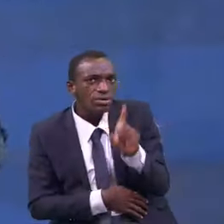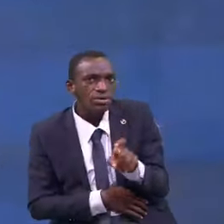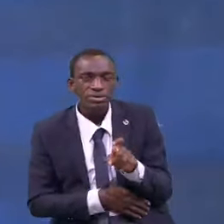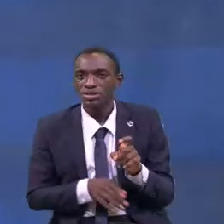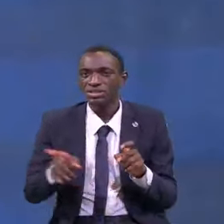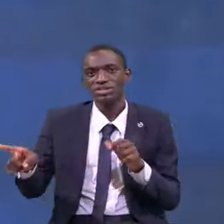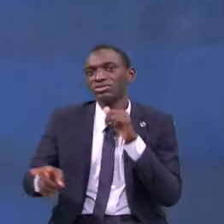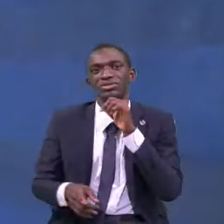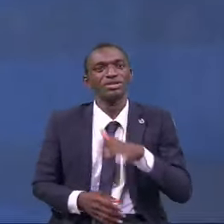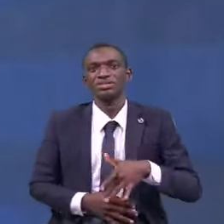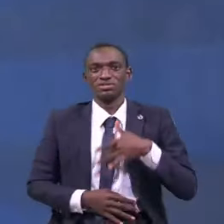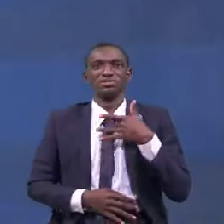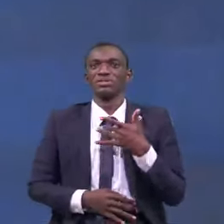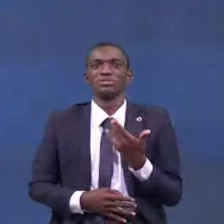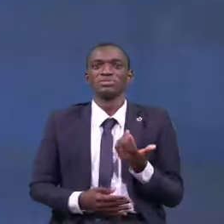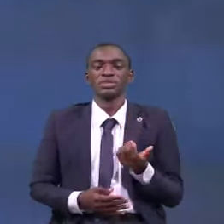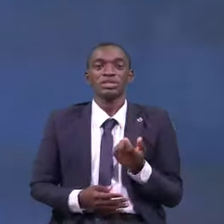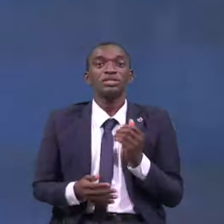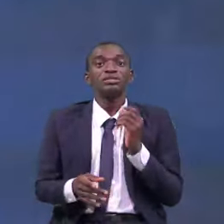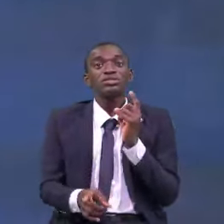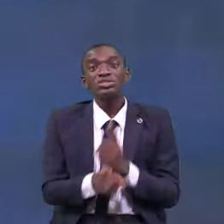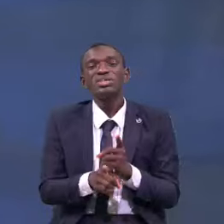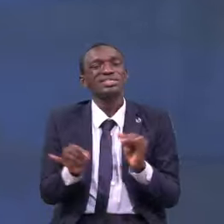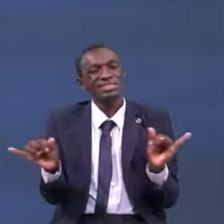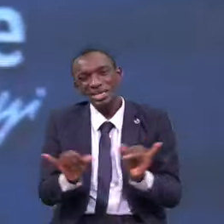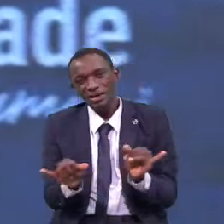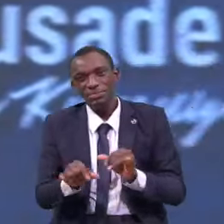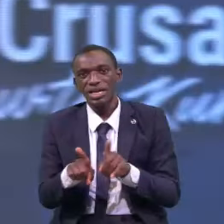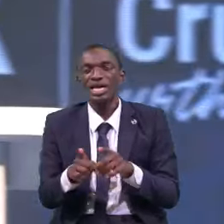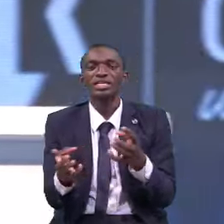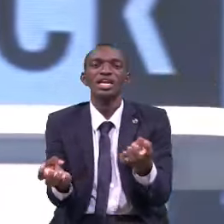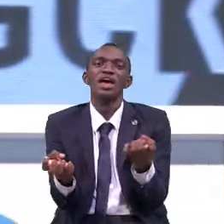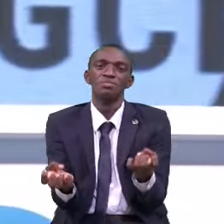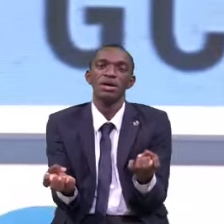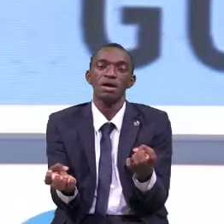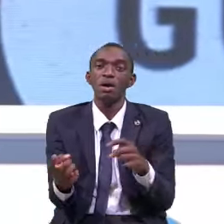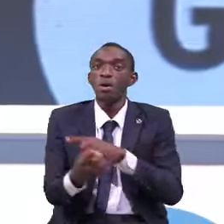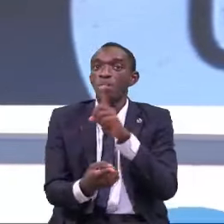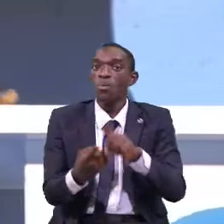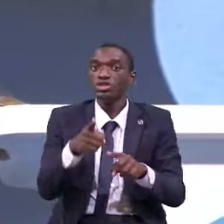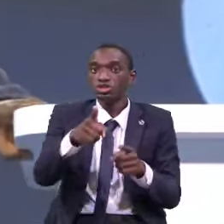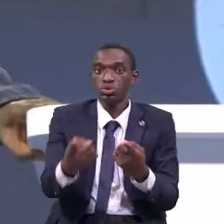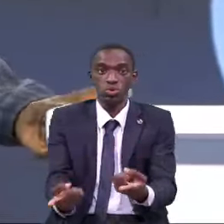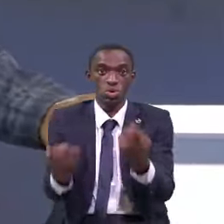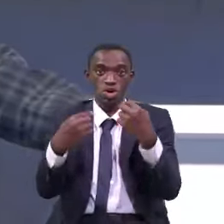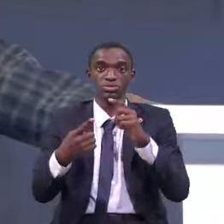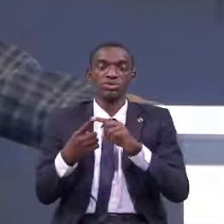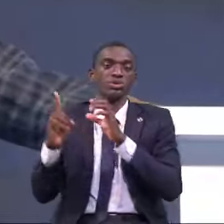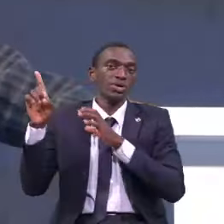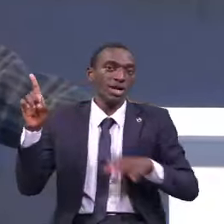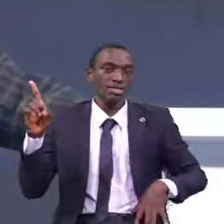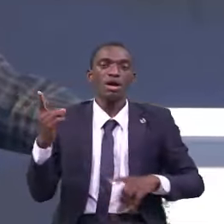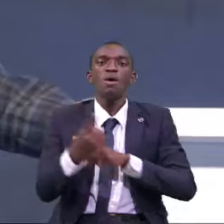the leper. It's only when you come to Christ. When you truly come